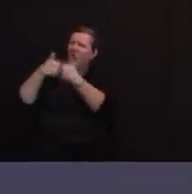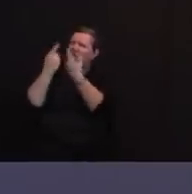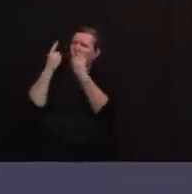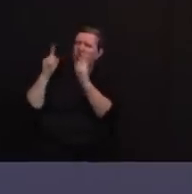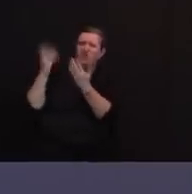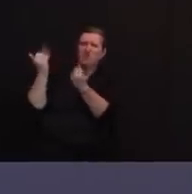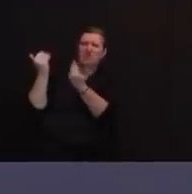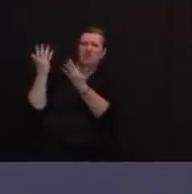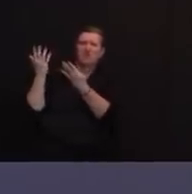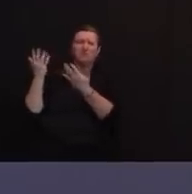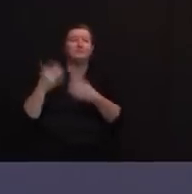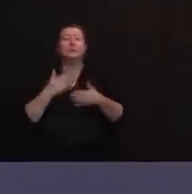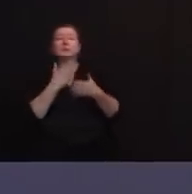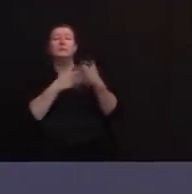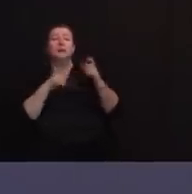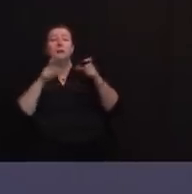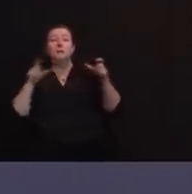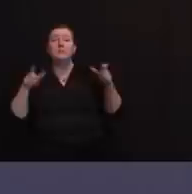people, when they get the information,